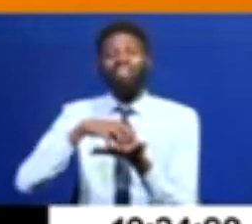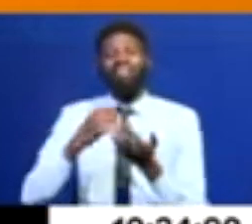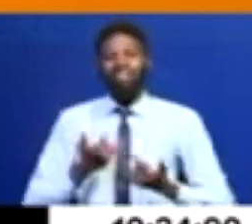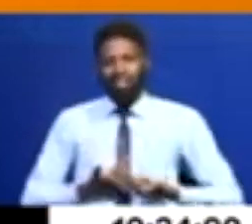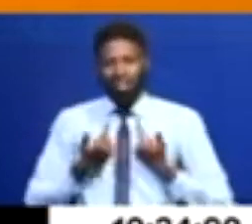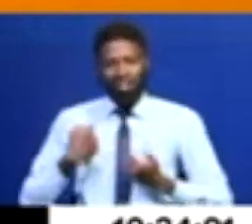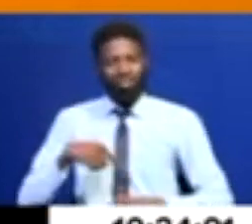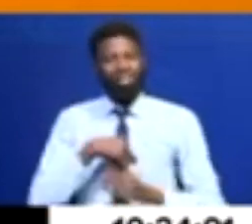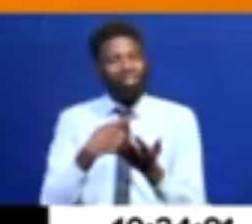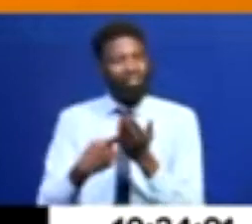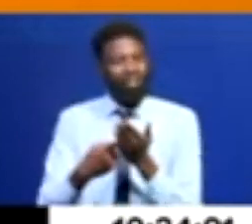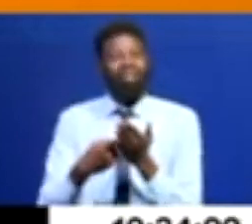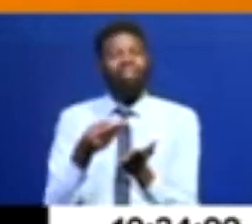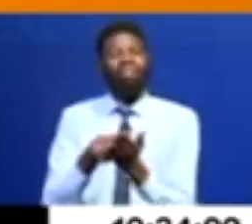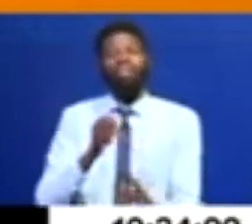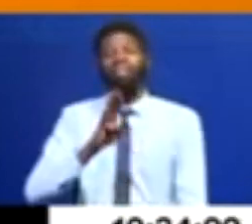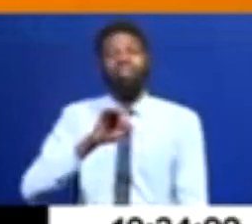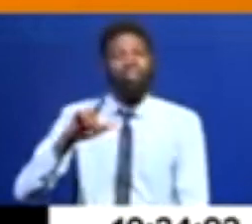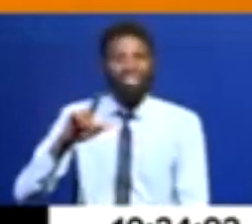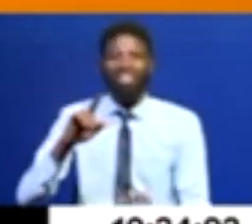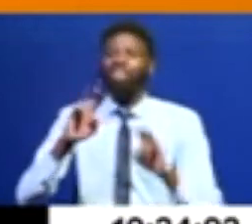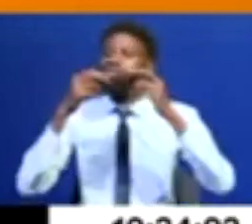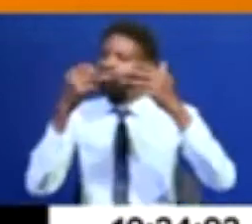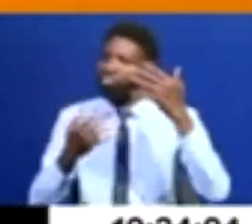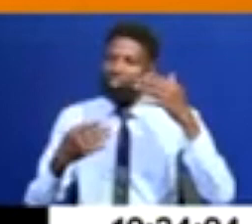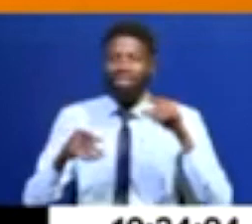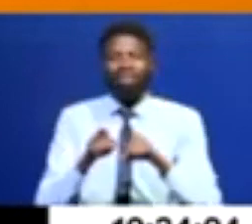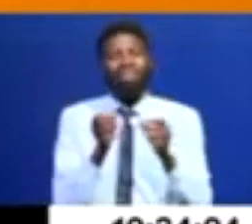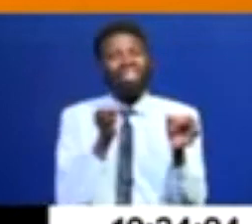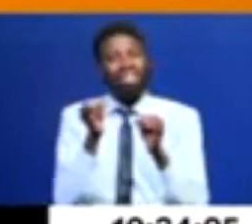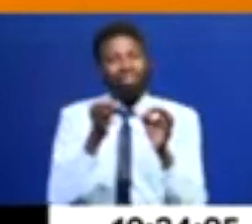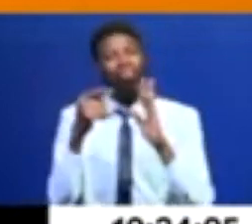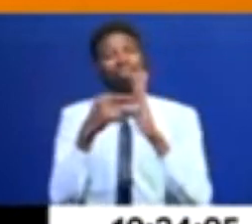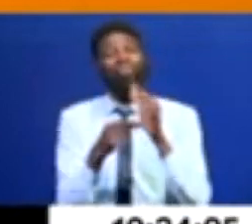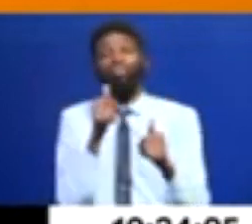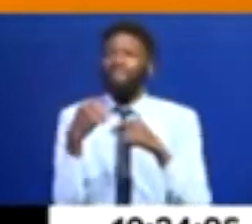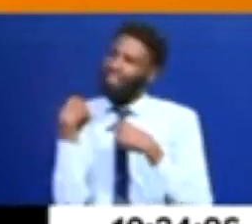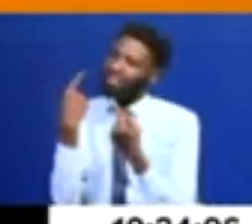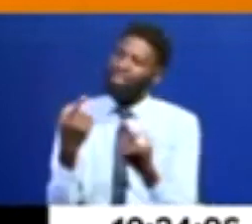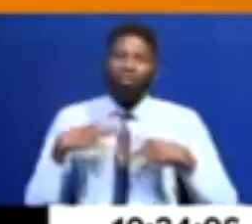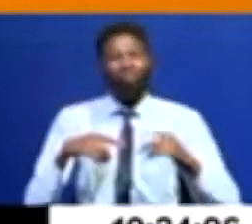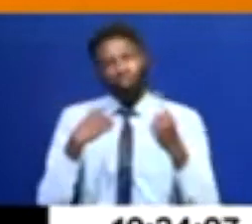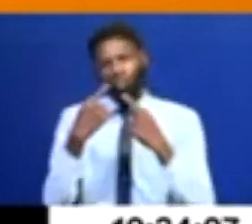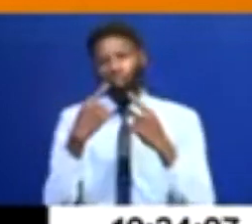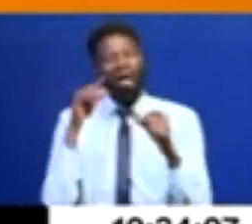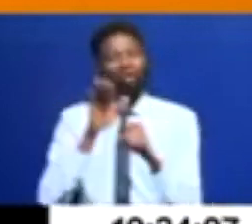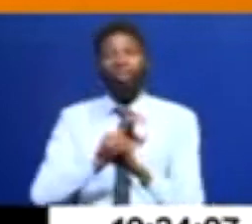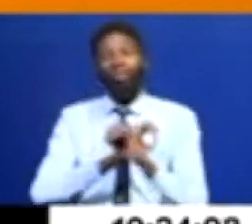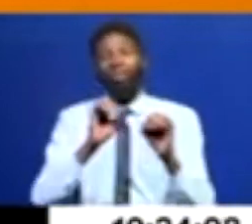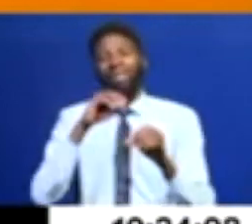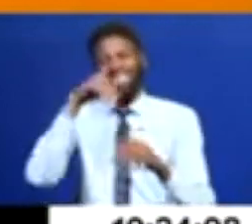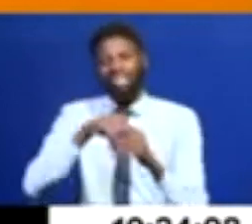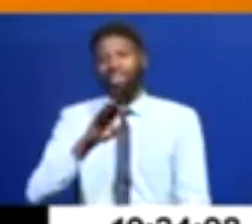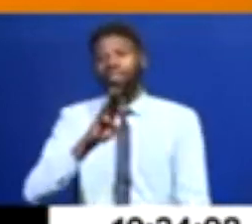other issues, and of course, highlighting some of the less talked about issues that are contained in this